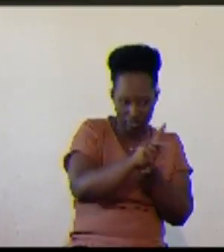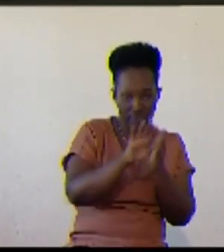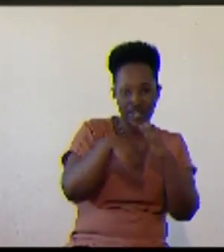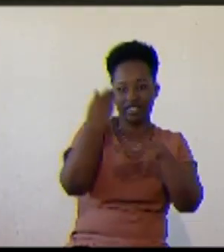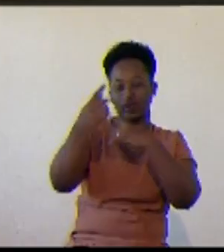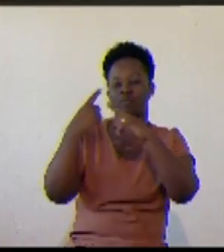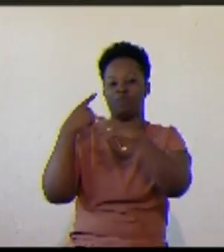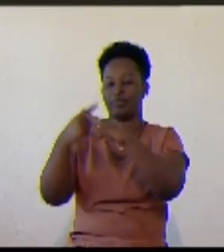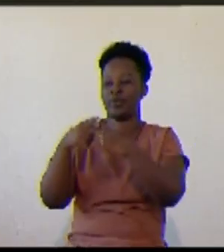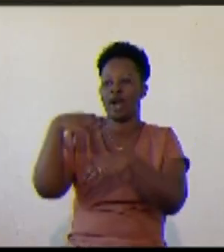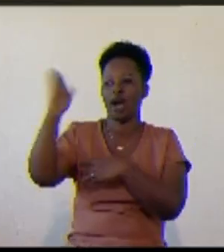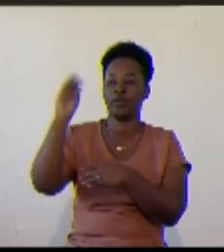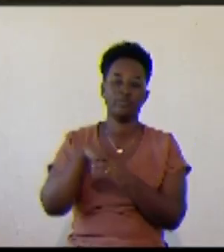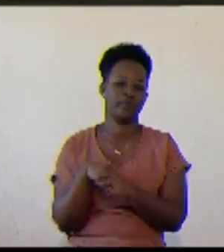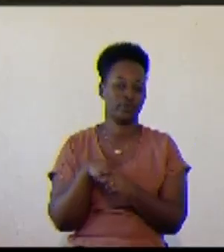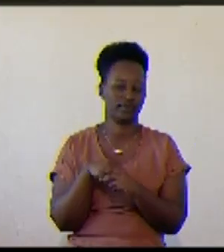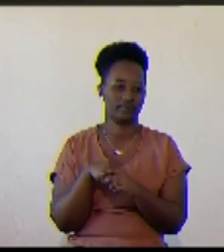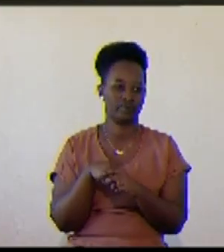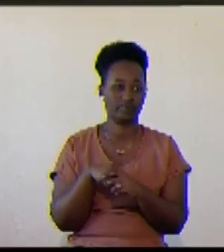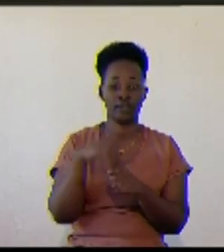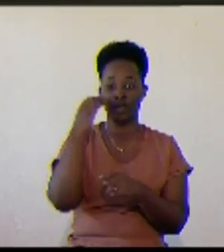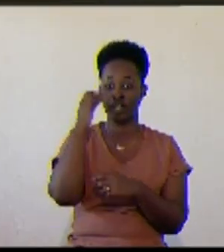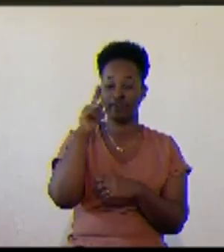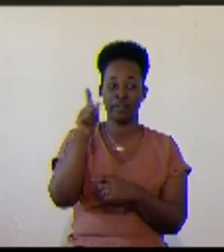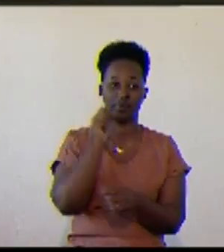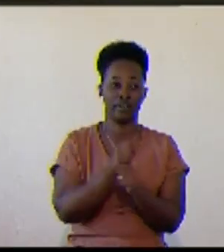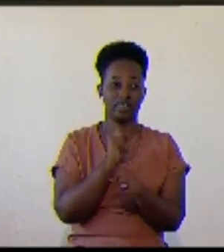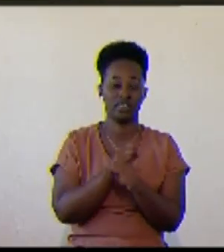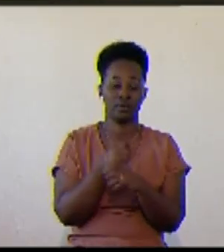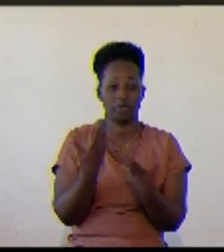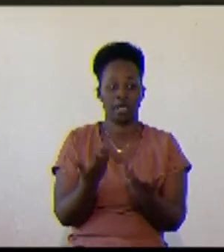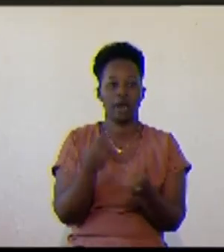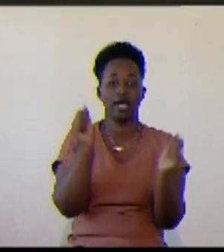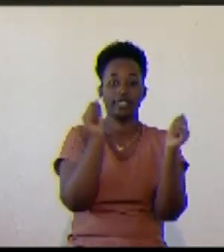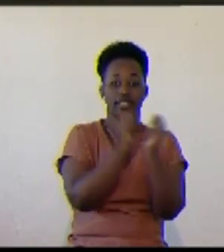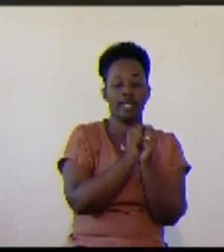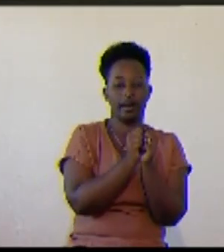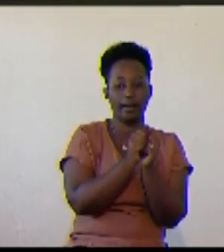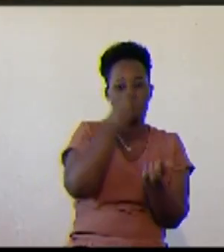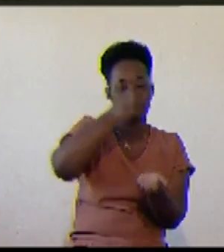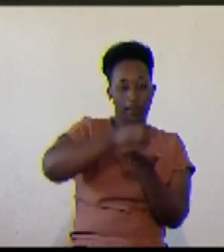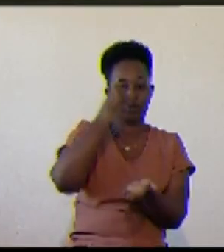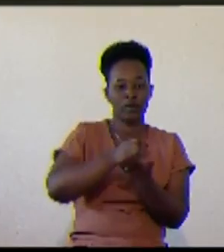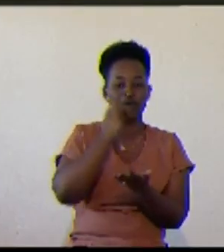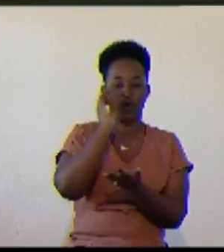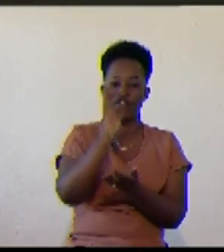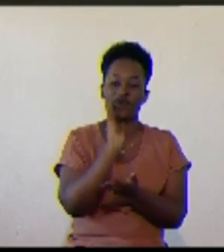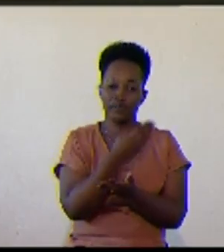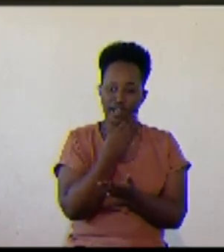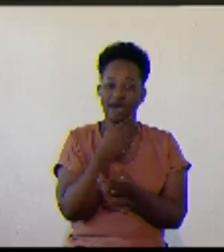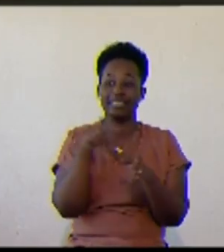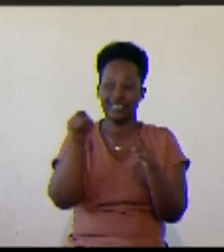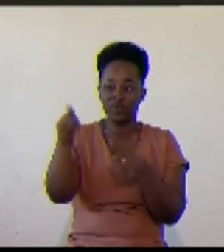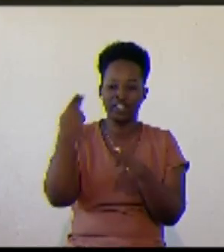You multiply the output. If you have produced 10 bottles of water, that is your output. Then each bottle is at